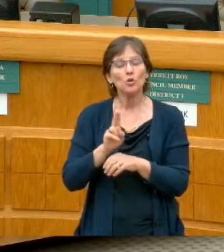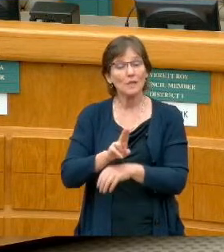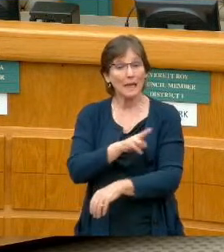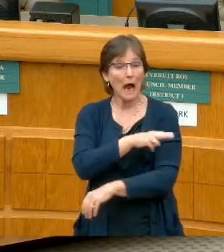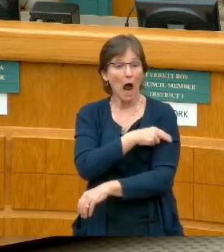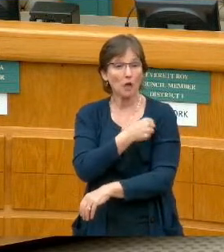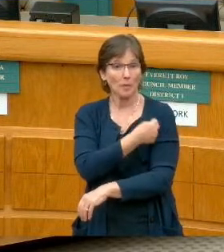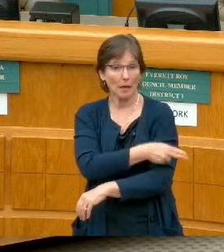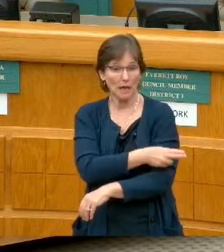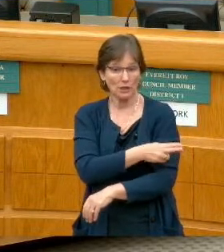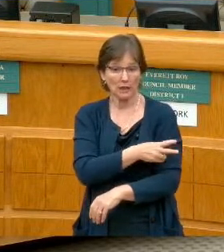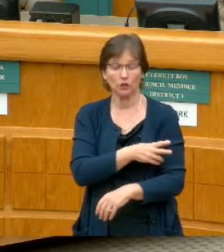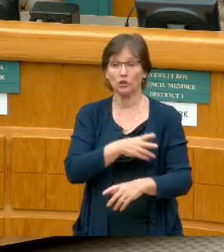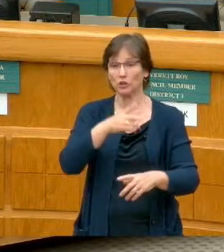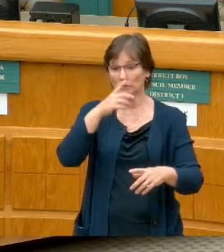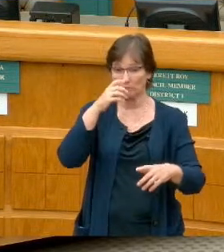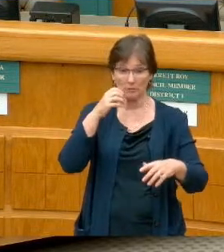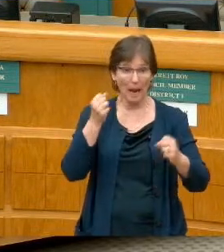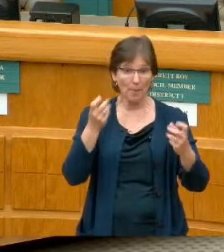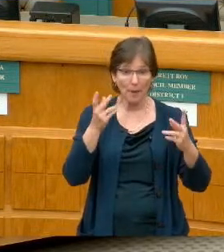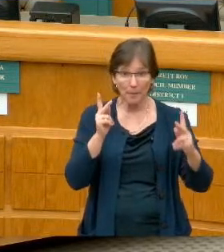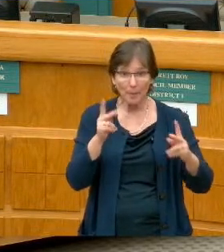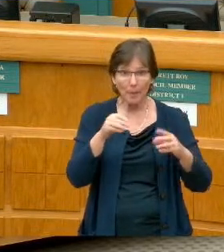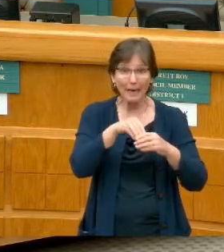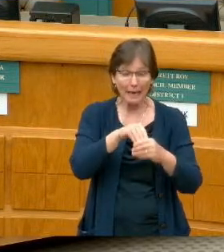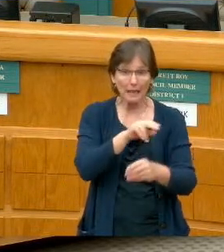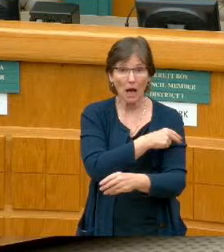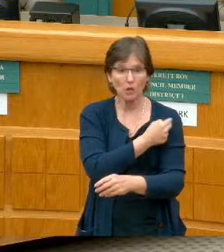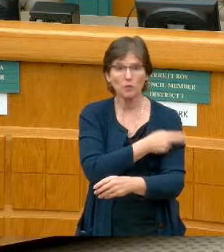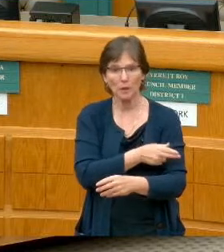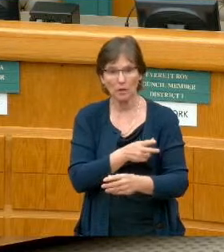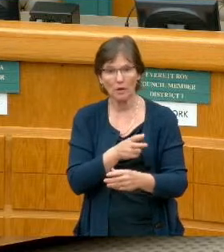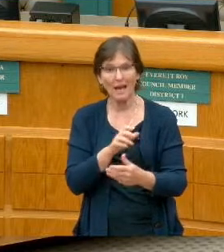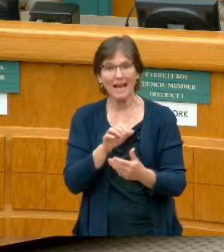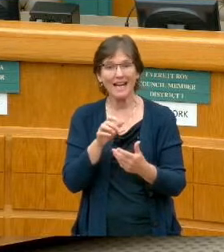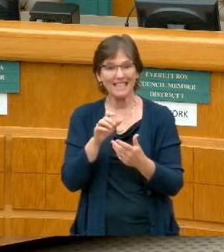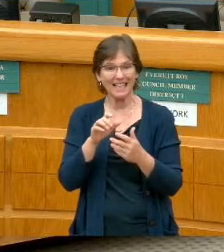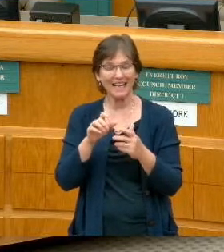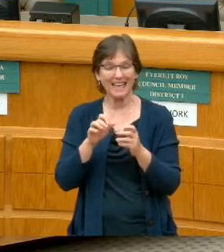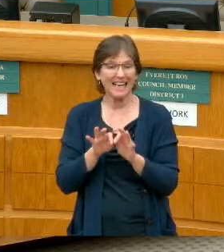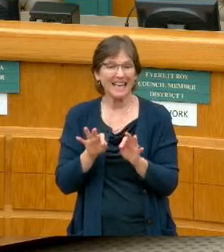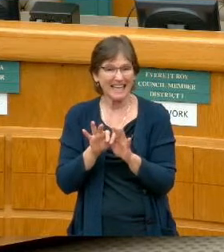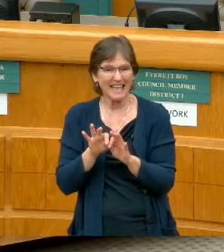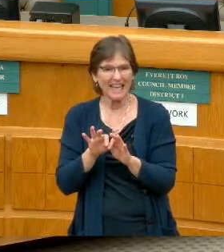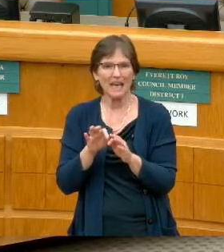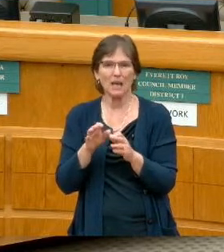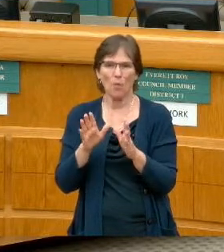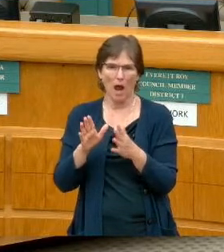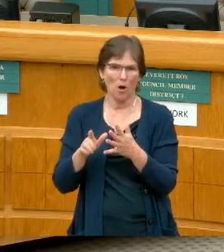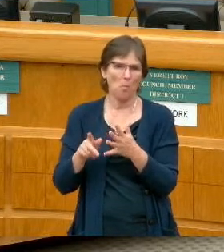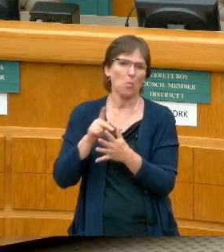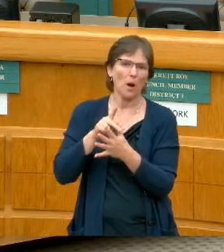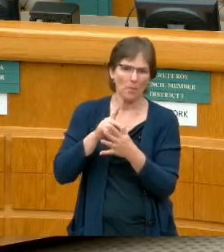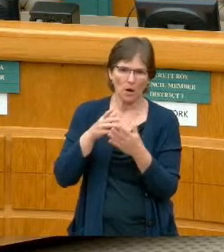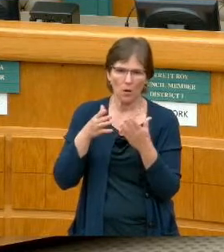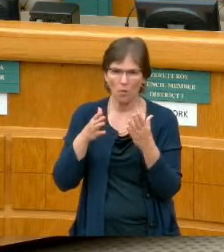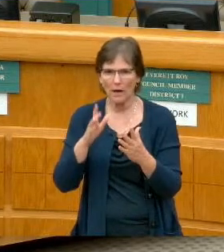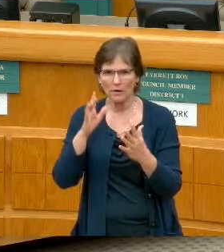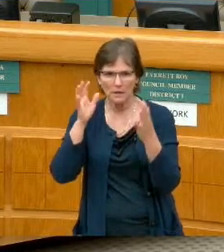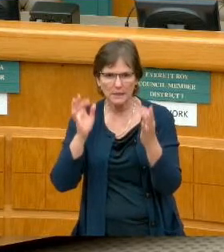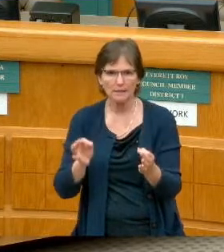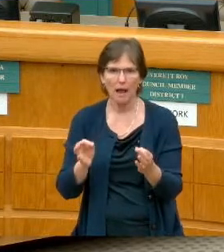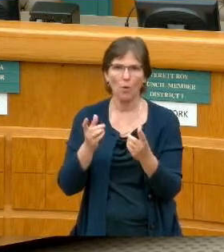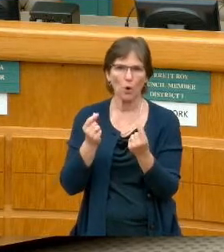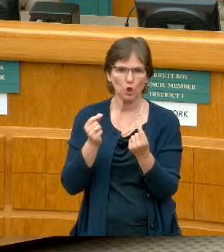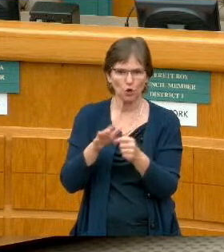key metric, and it's what we used in the month of July to guide us here. The goal was always to flatten the curve, avoid mass